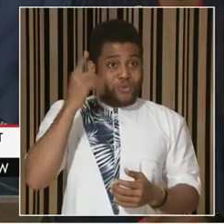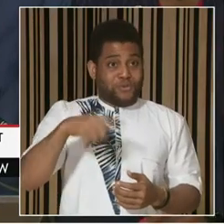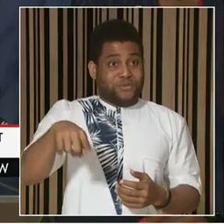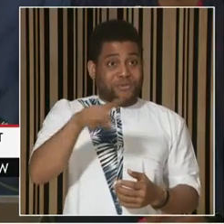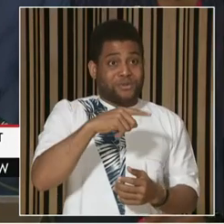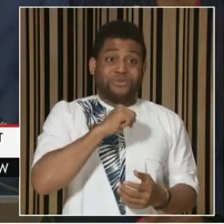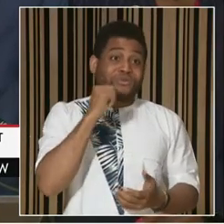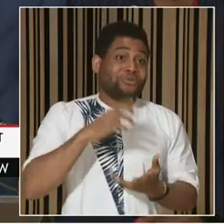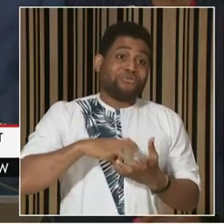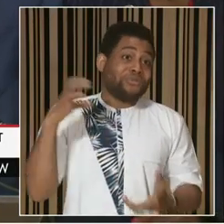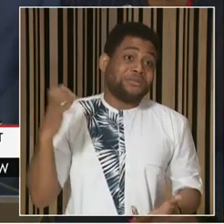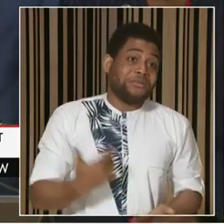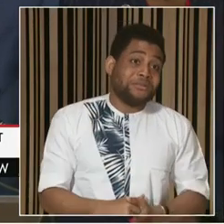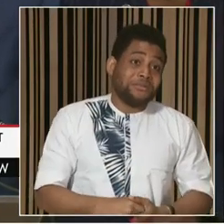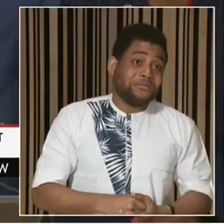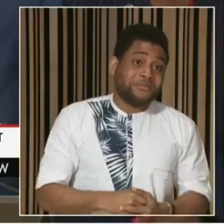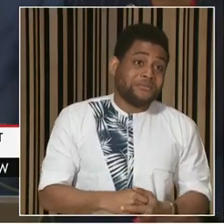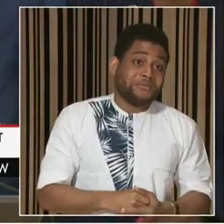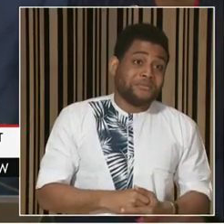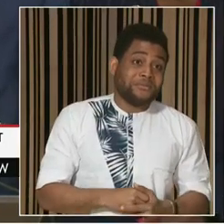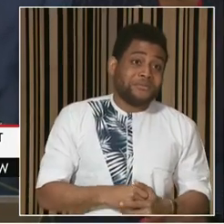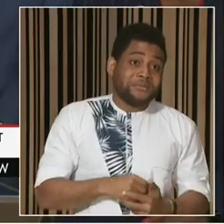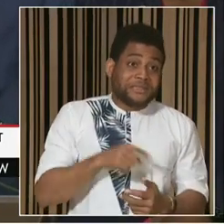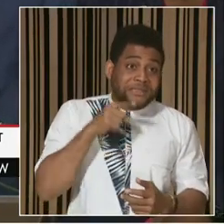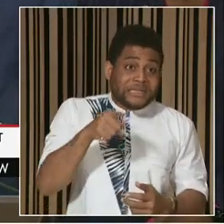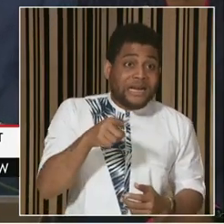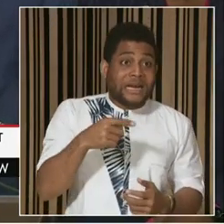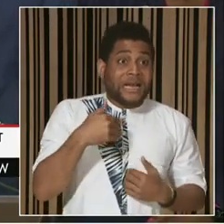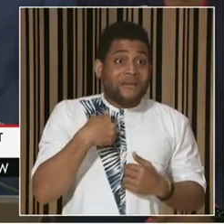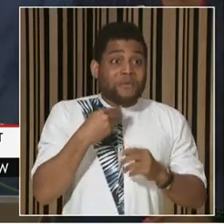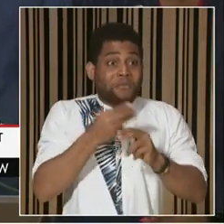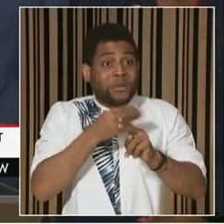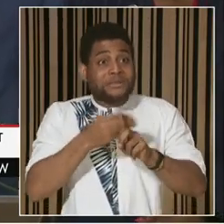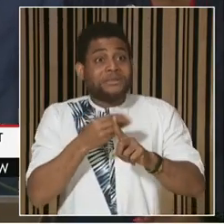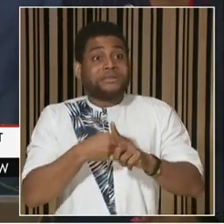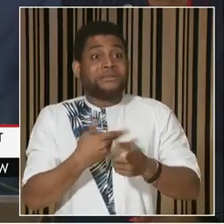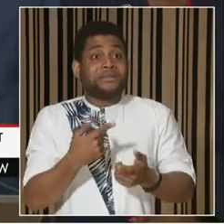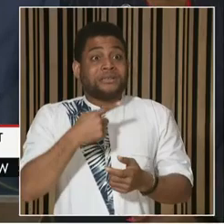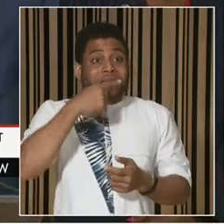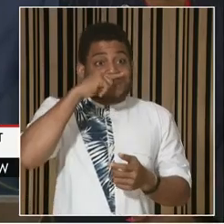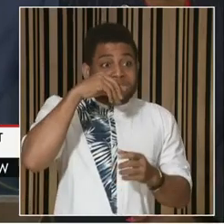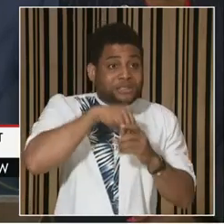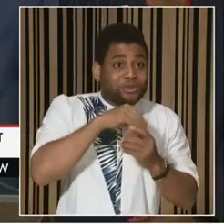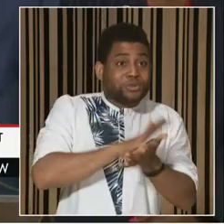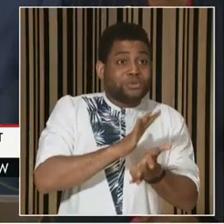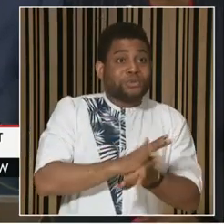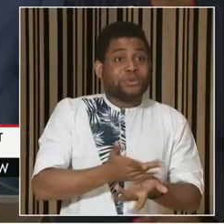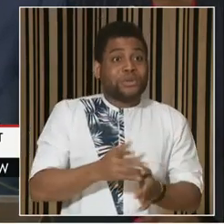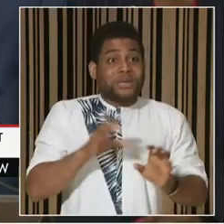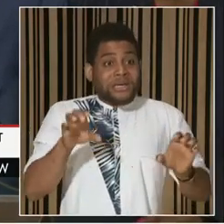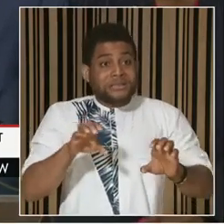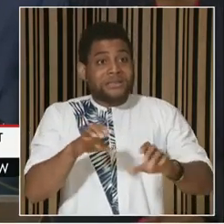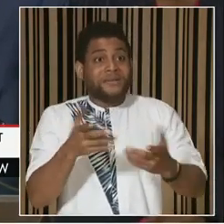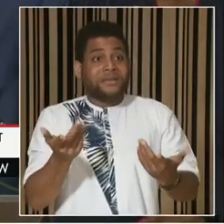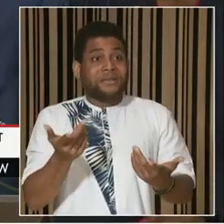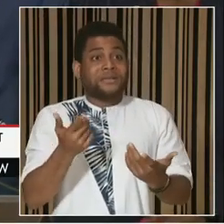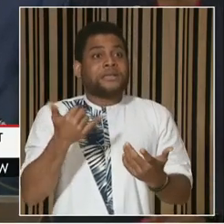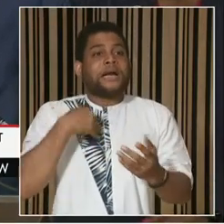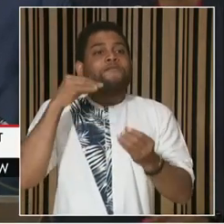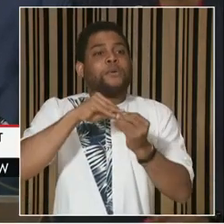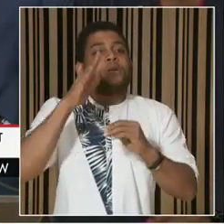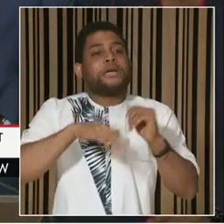rich. They have big mortgages, they have kids in school and activities. They have more than a lot of people, but they're not